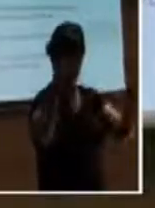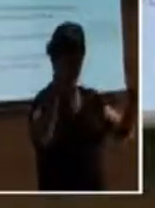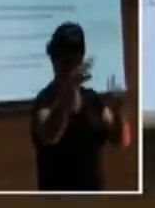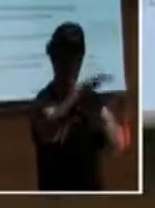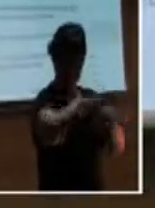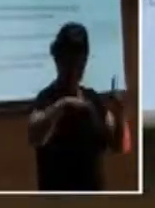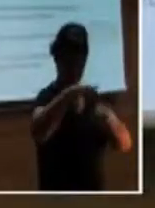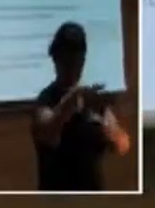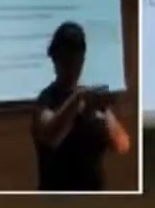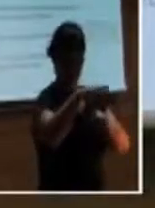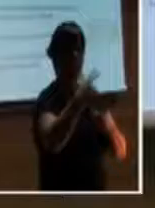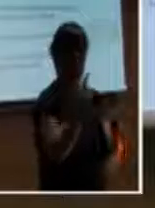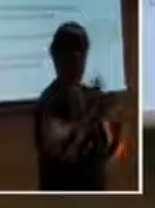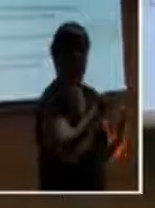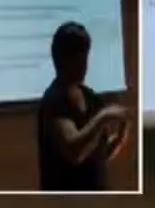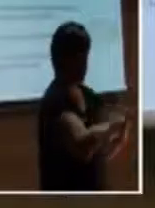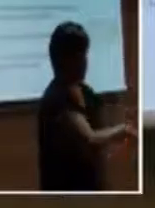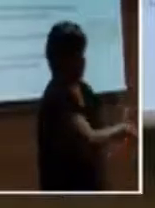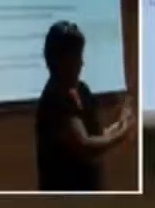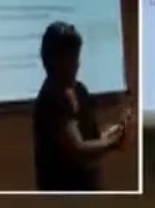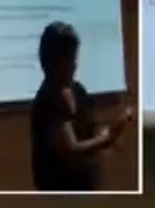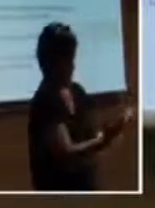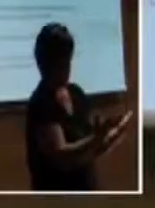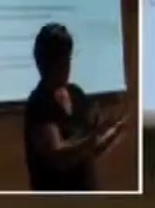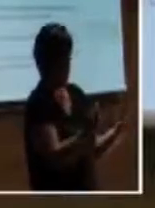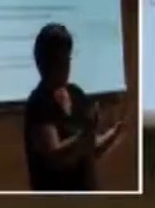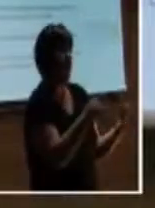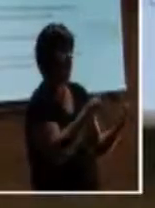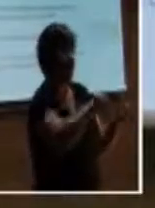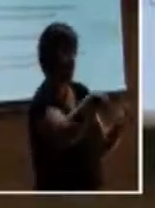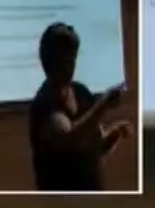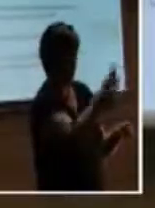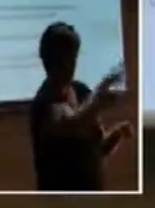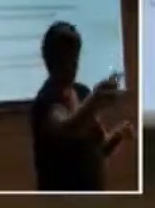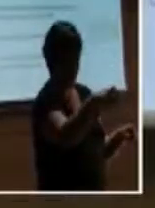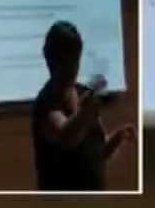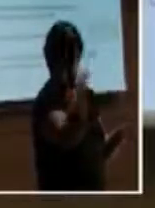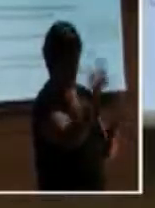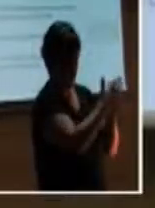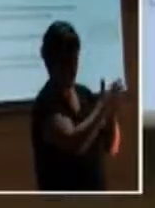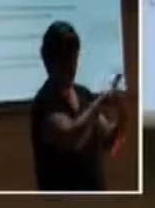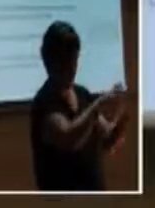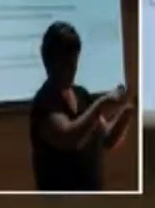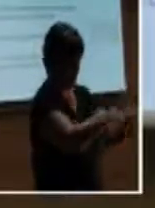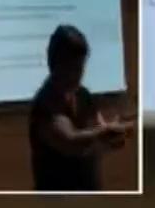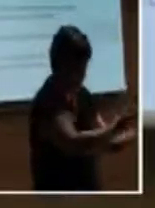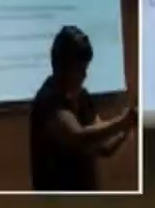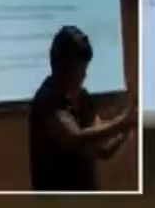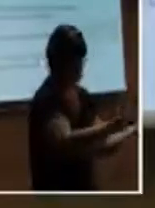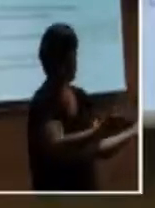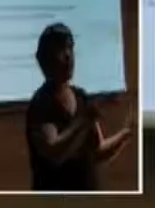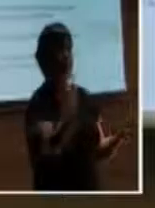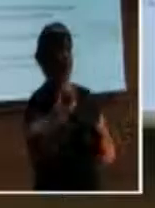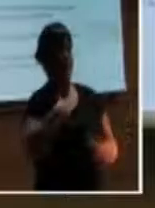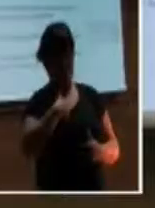while. But Swedish Care International is also engaged in a project that wants to make